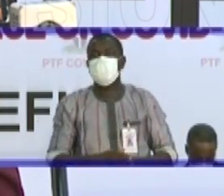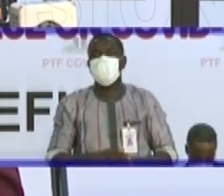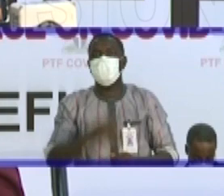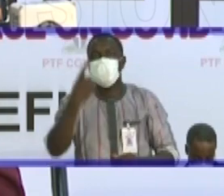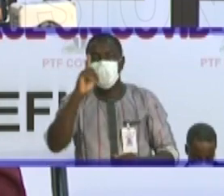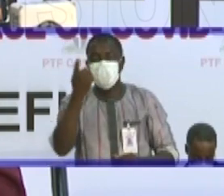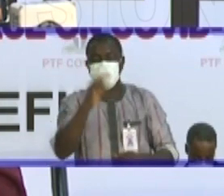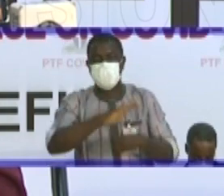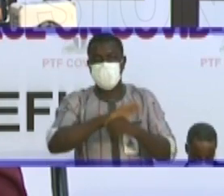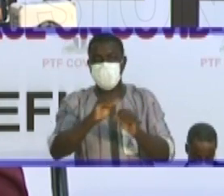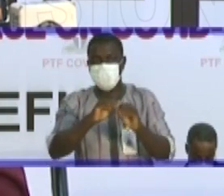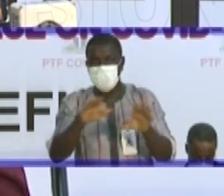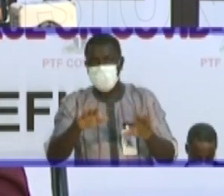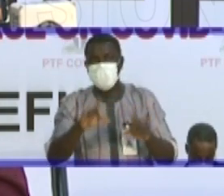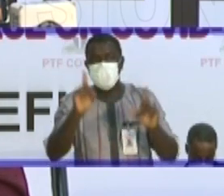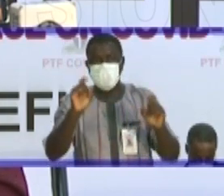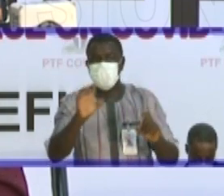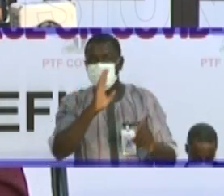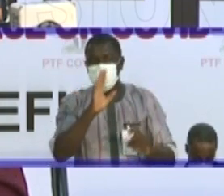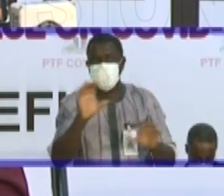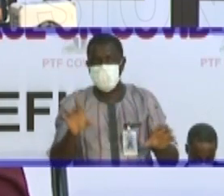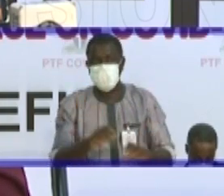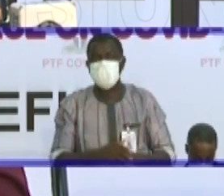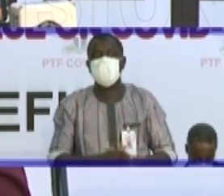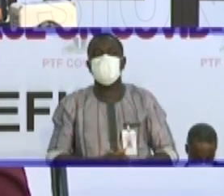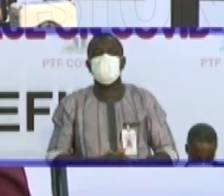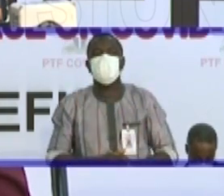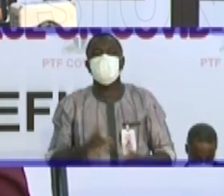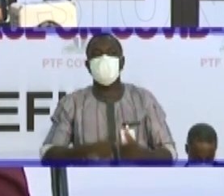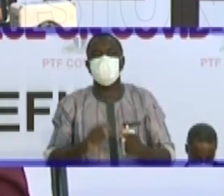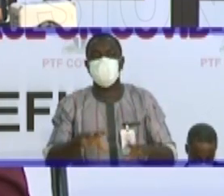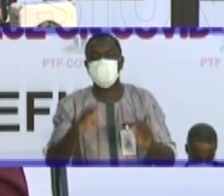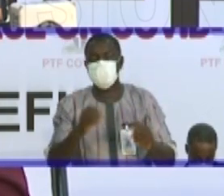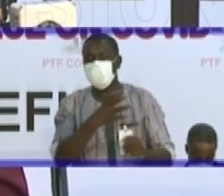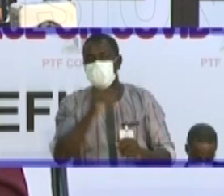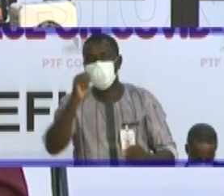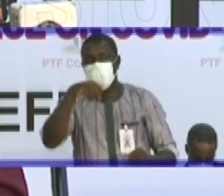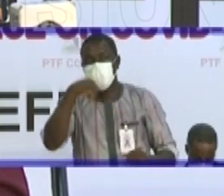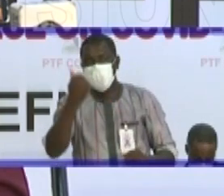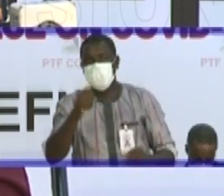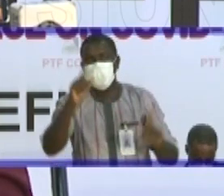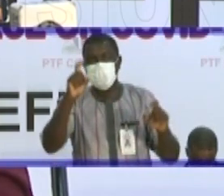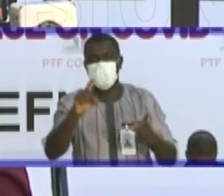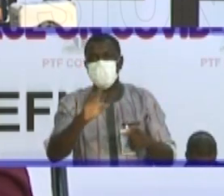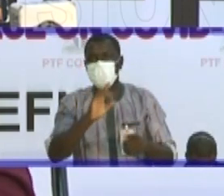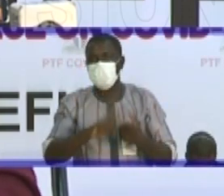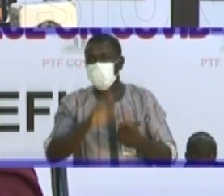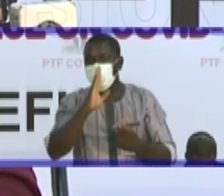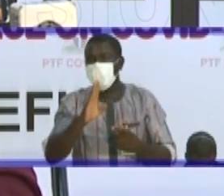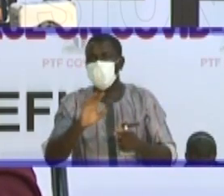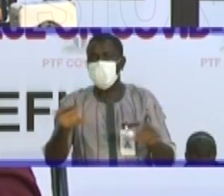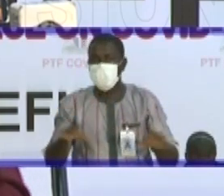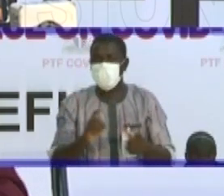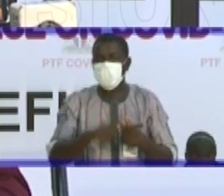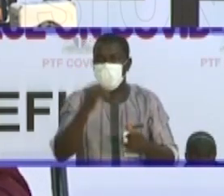COVID-19 test swabs to be taken, I think, tomorrow, and the test will be done to finalize if any